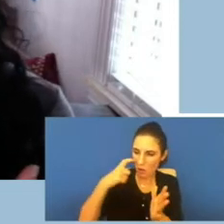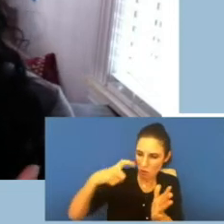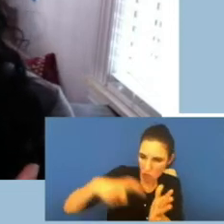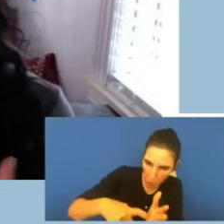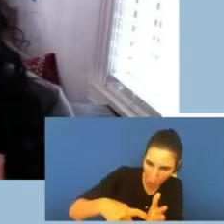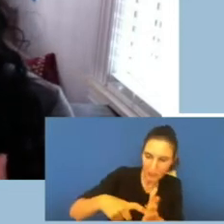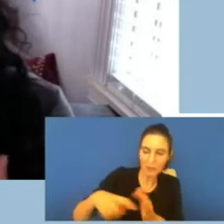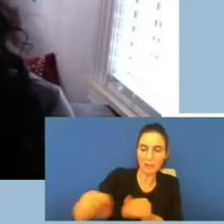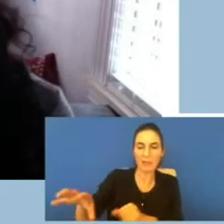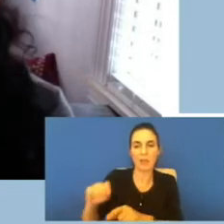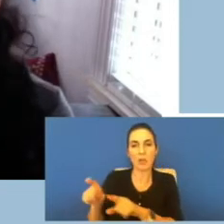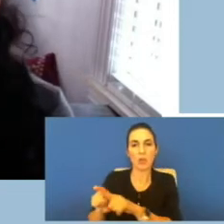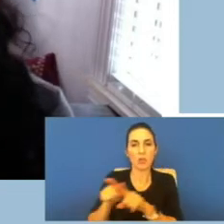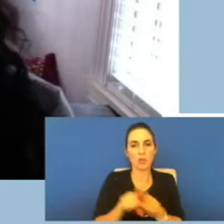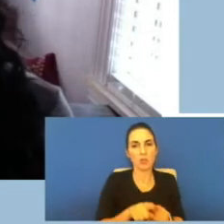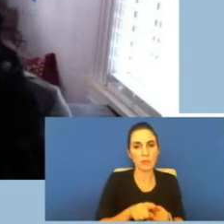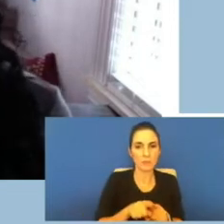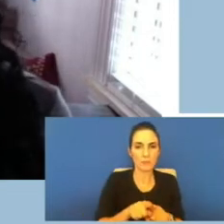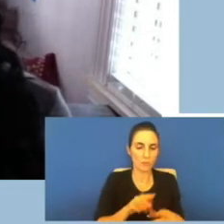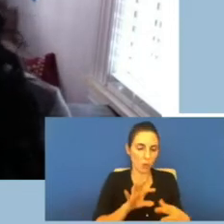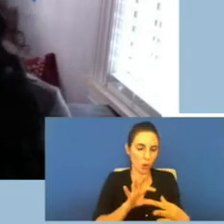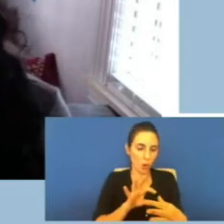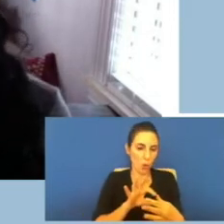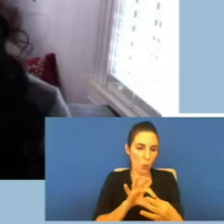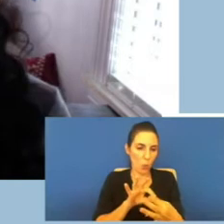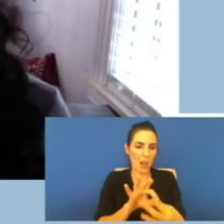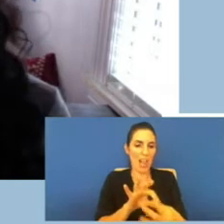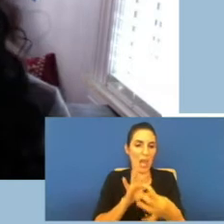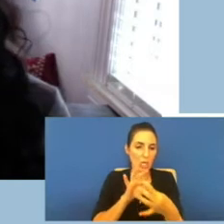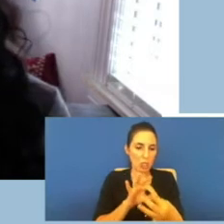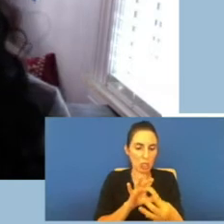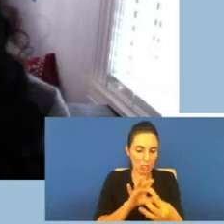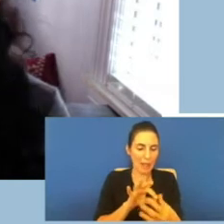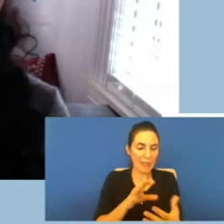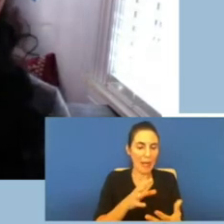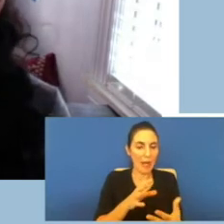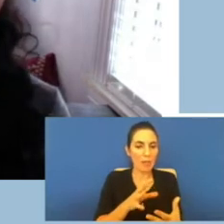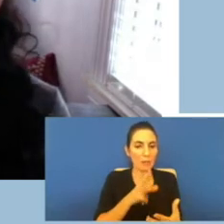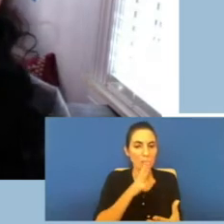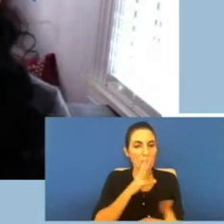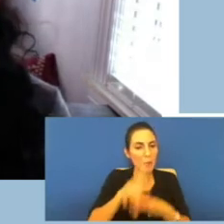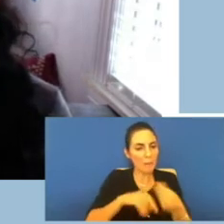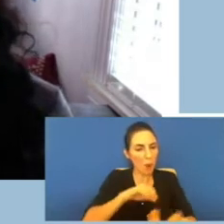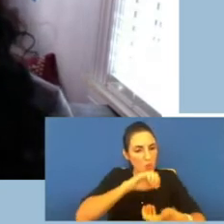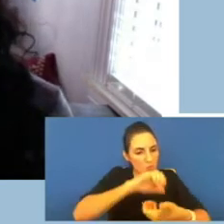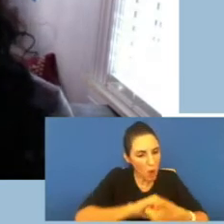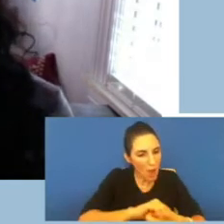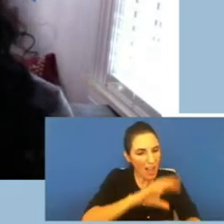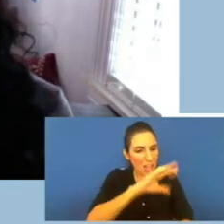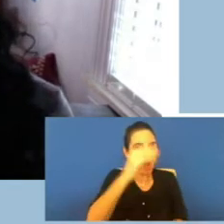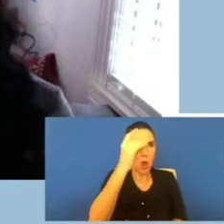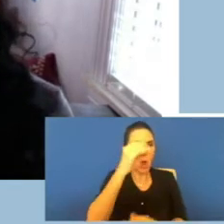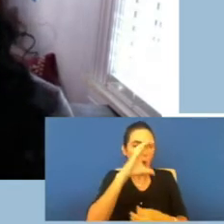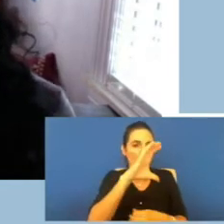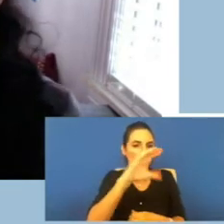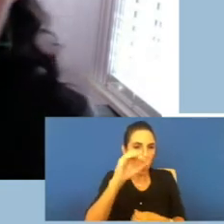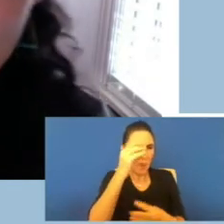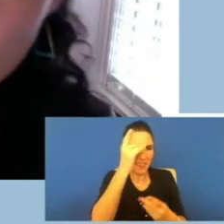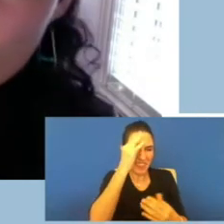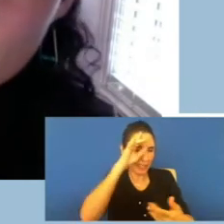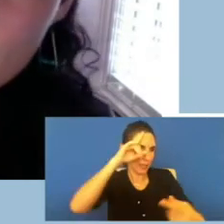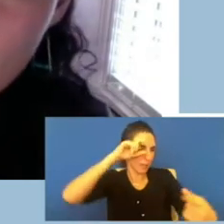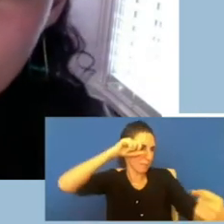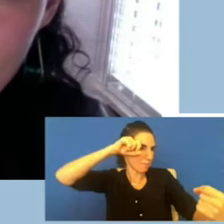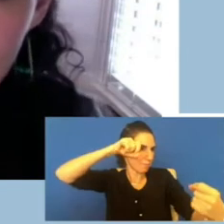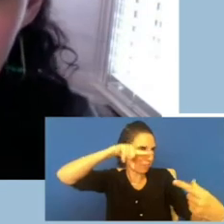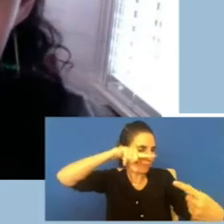and a relational context of partnership that is about co-thinking together, and we